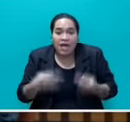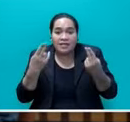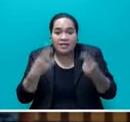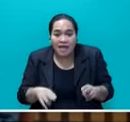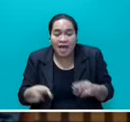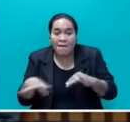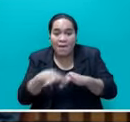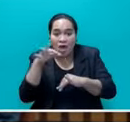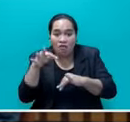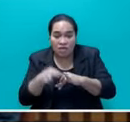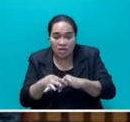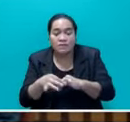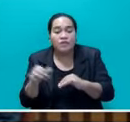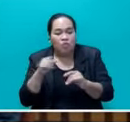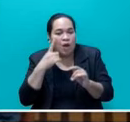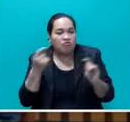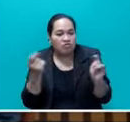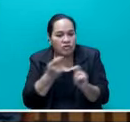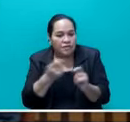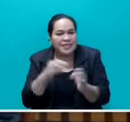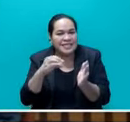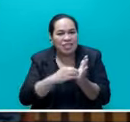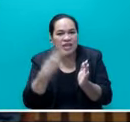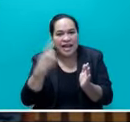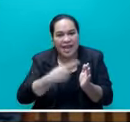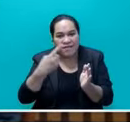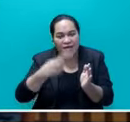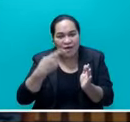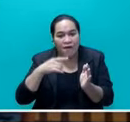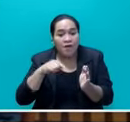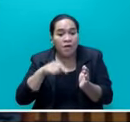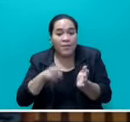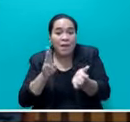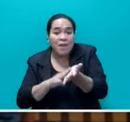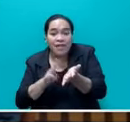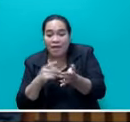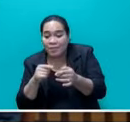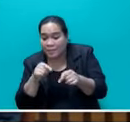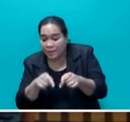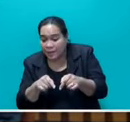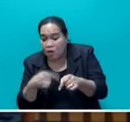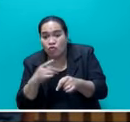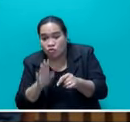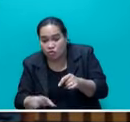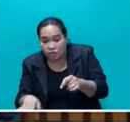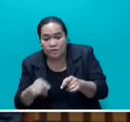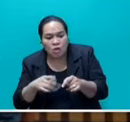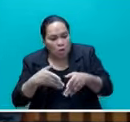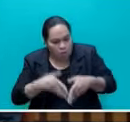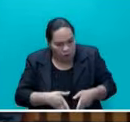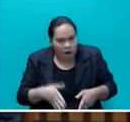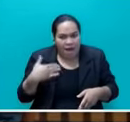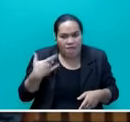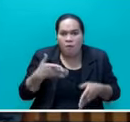Registration seeks to amend Section 11 of the Act to permit the mother of a child born alive or stillborn in Fiji to